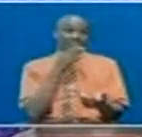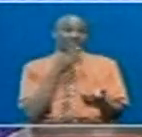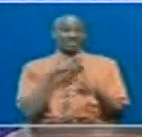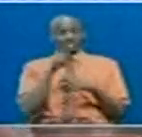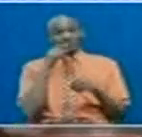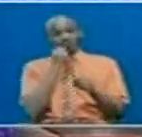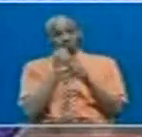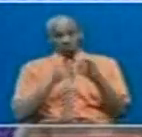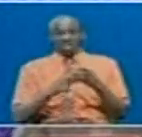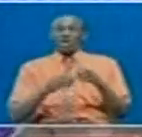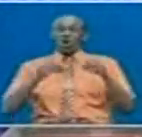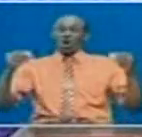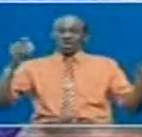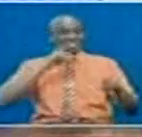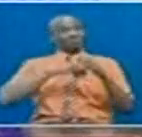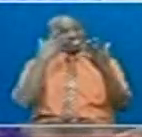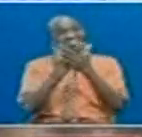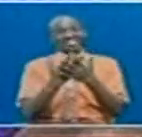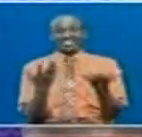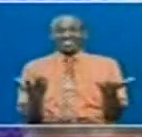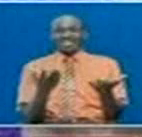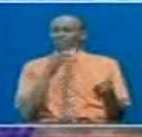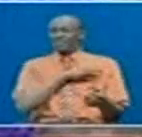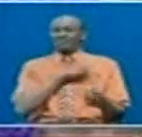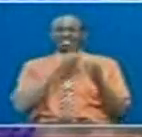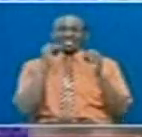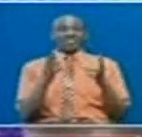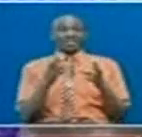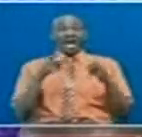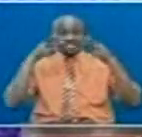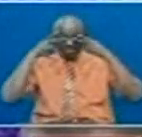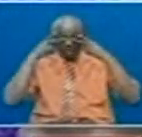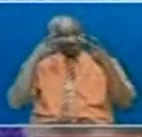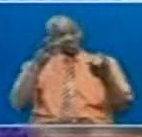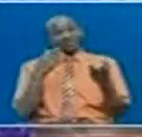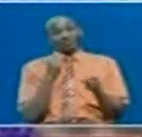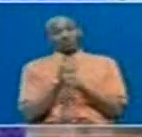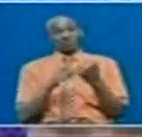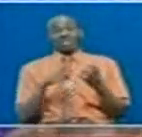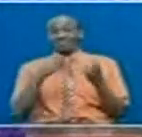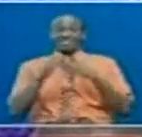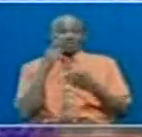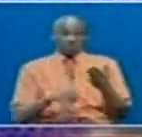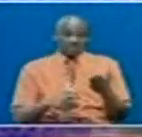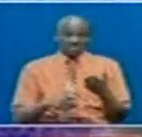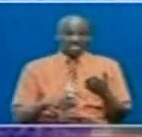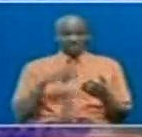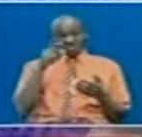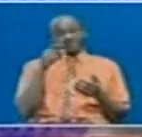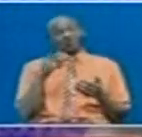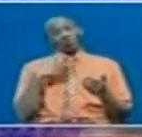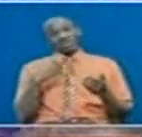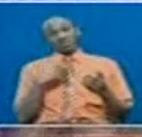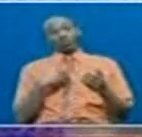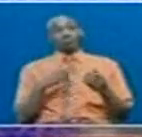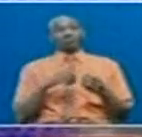is long jail sentences. There is actually no hope that Al-Shabaab is selling Kenyans. All they're selling those desperate young men